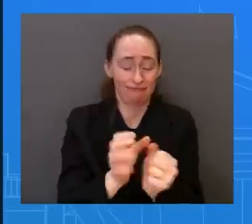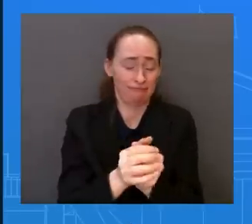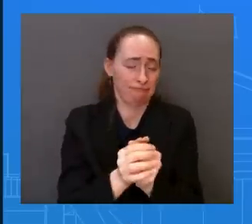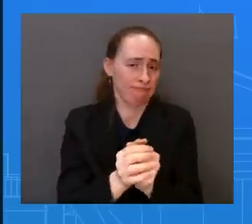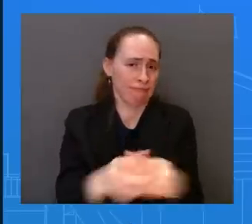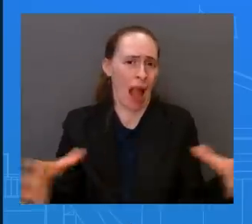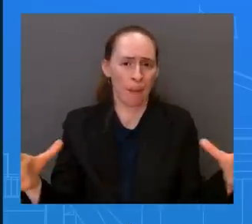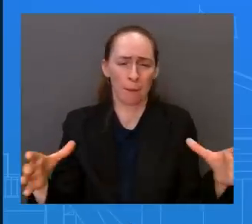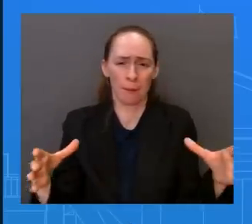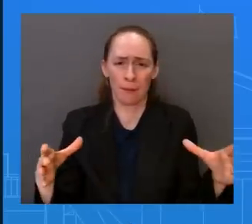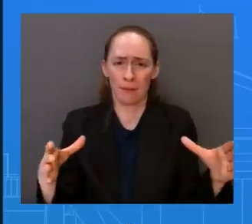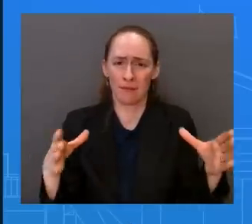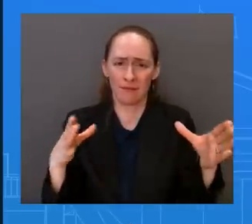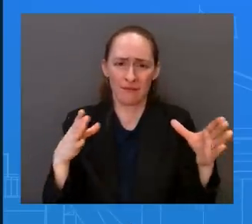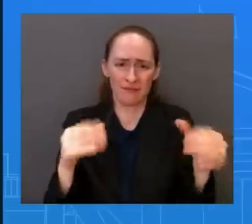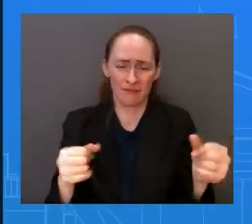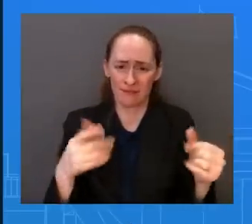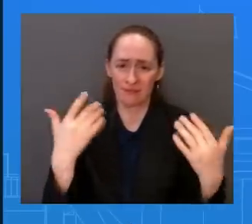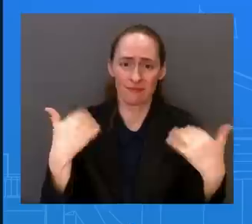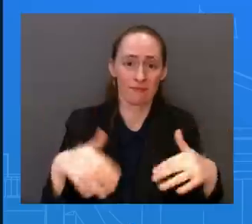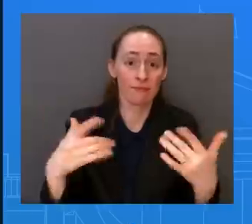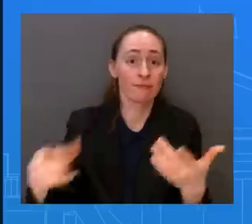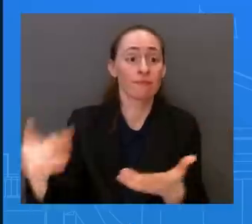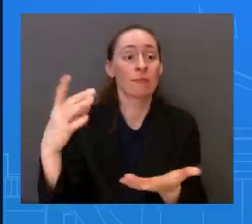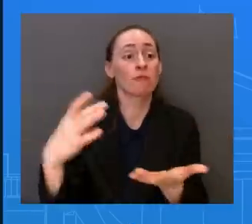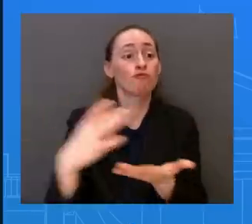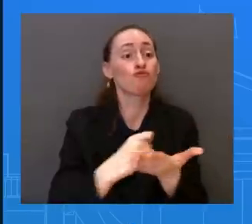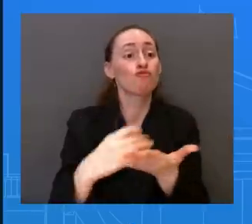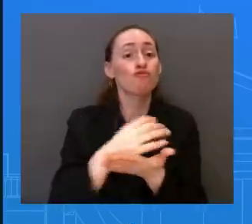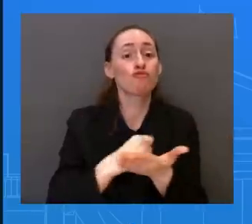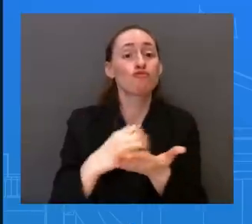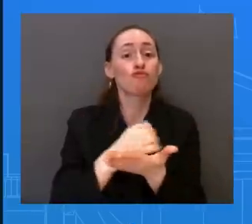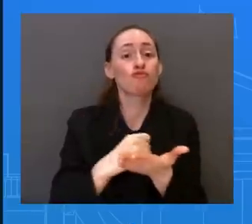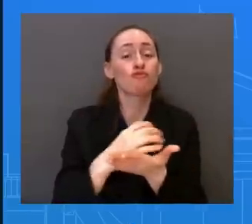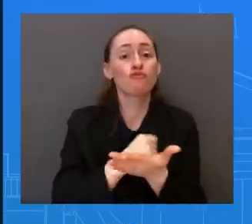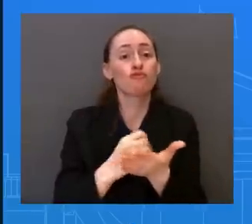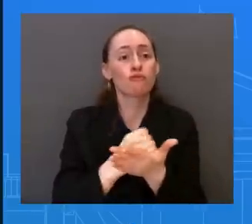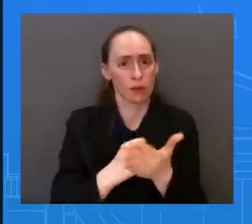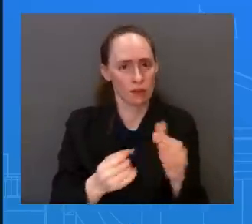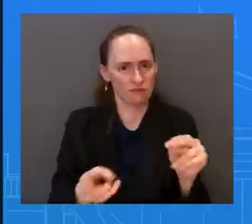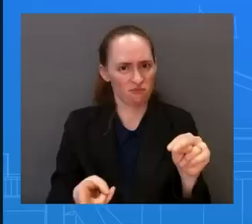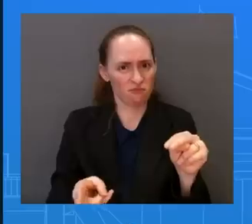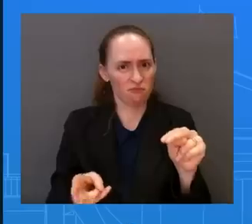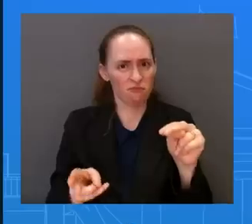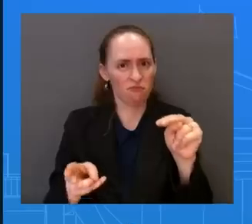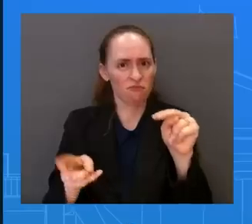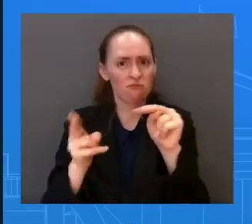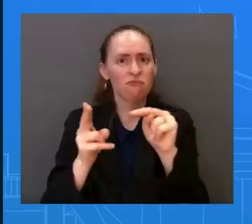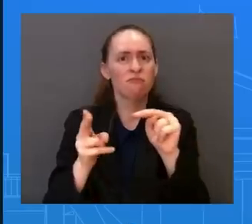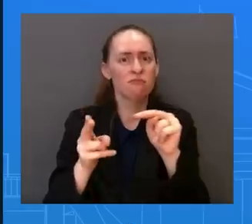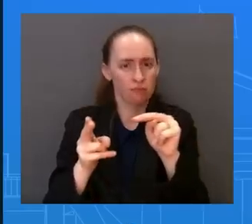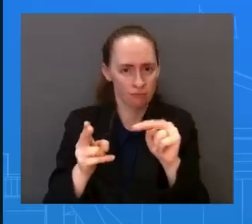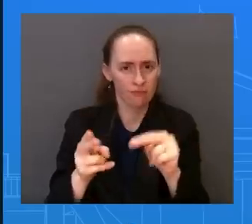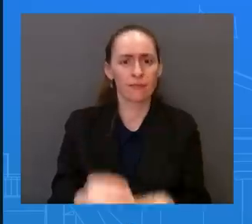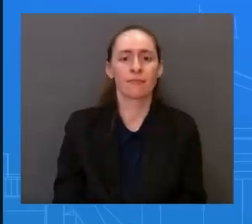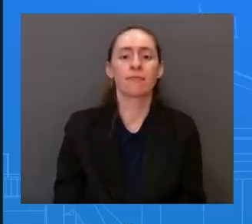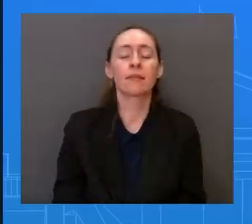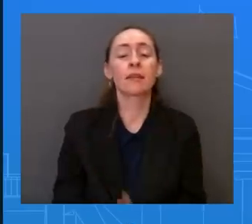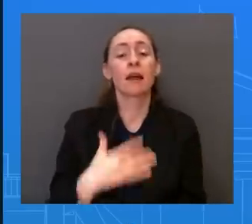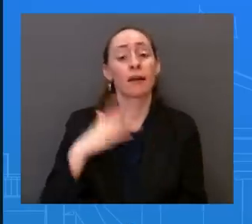seen being disproportionately going to those in the lower half of the income distribution. And so even with all of the distance we have to